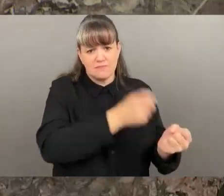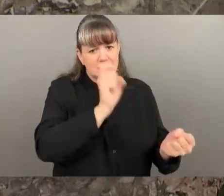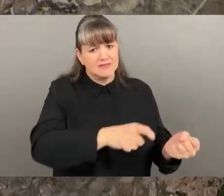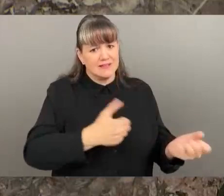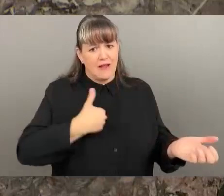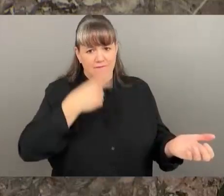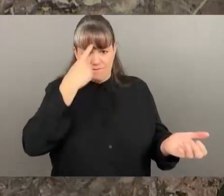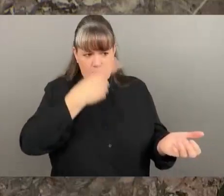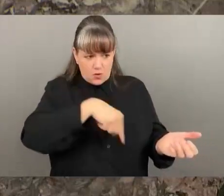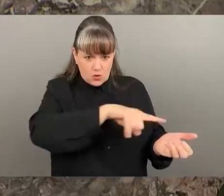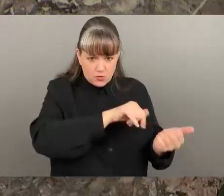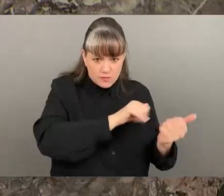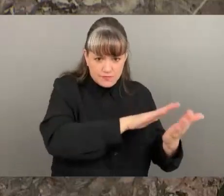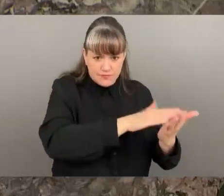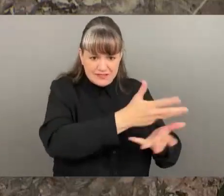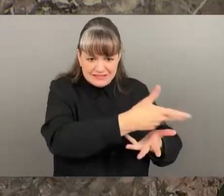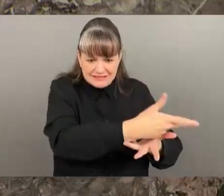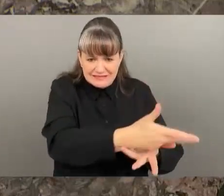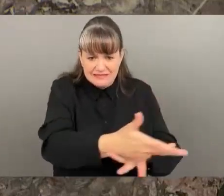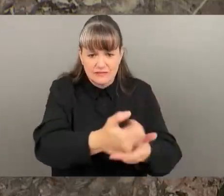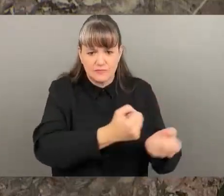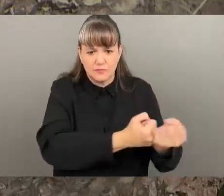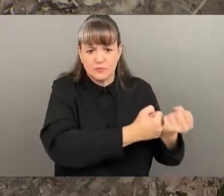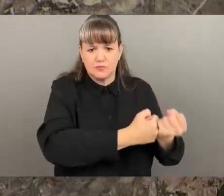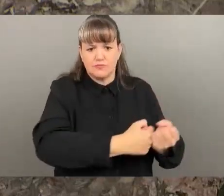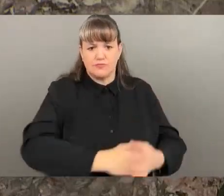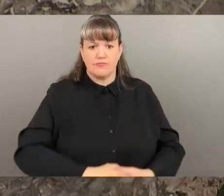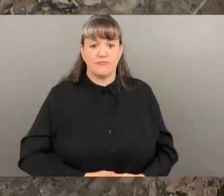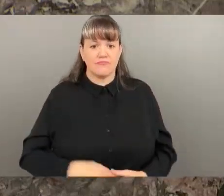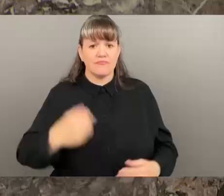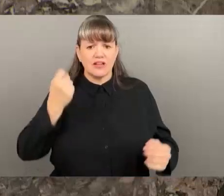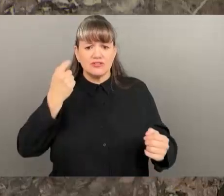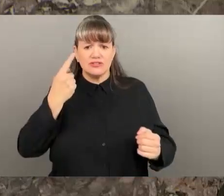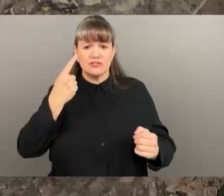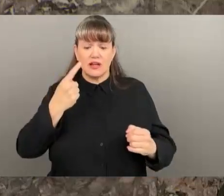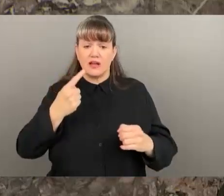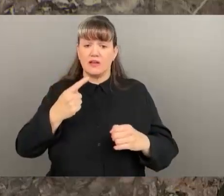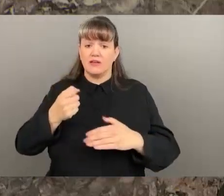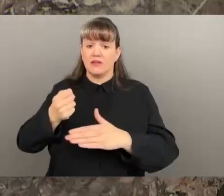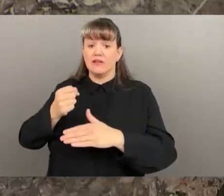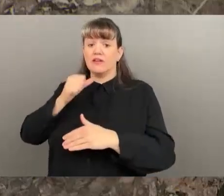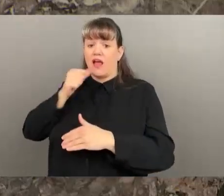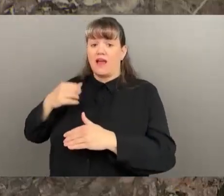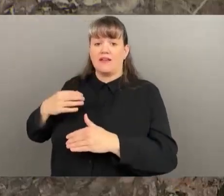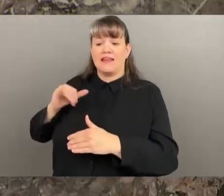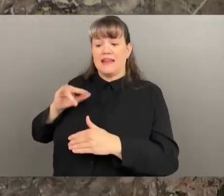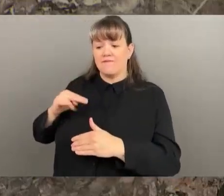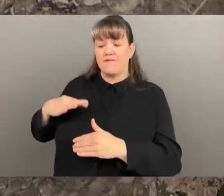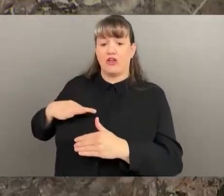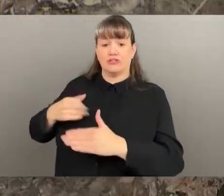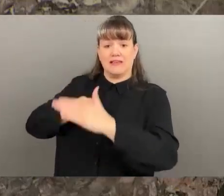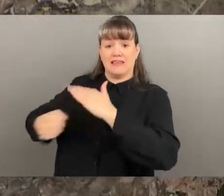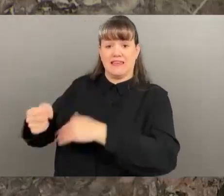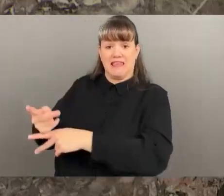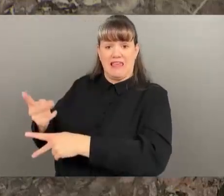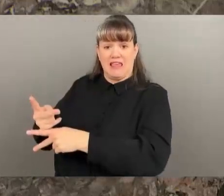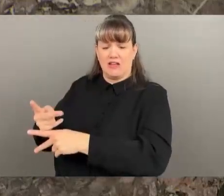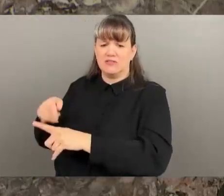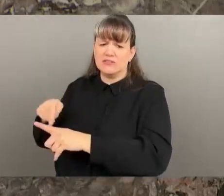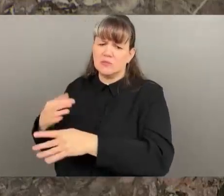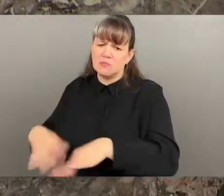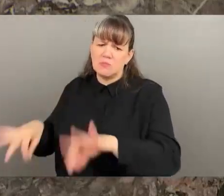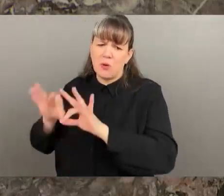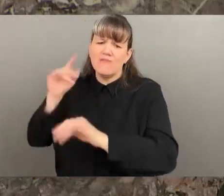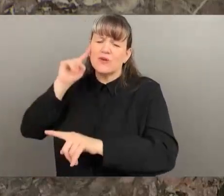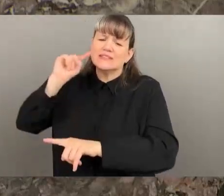care for those people that are experiencing the most severe concurrent disorders, mental health illnesses, substance use